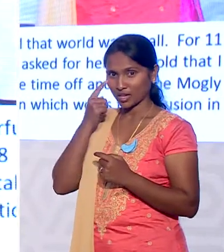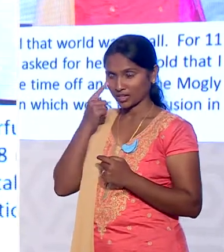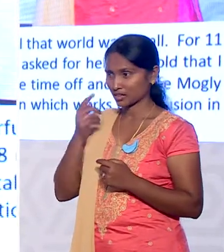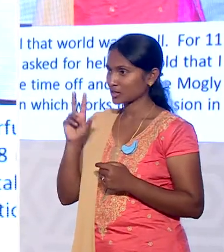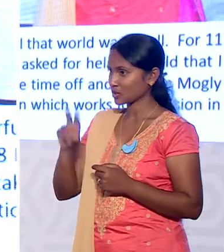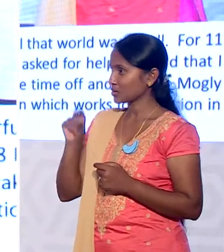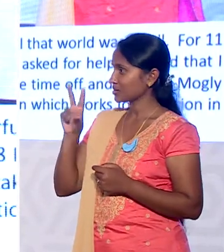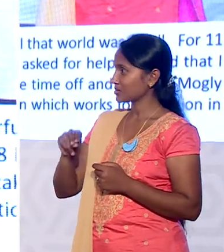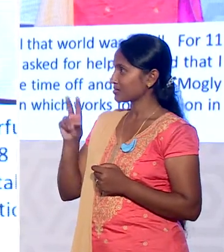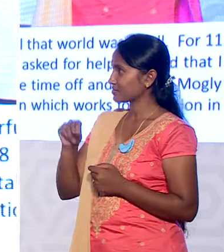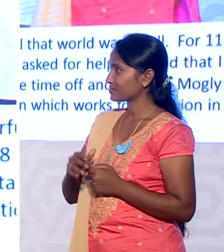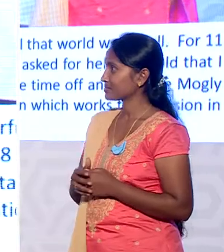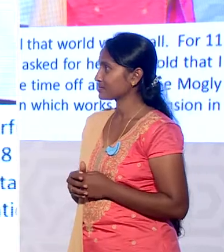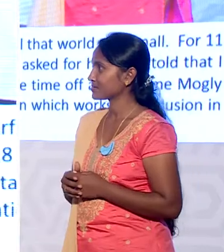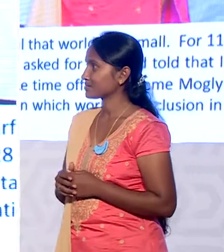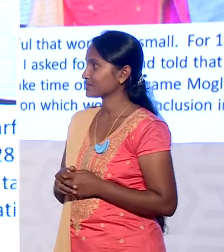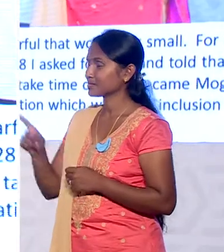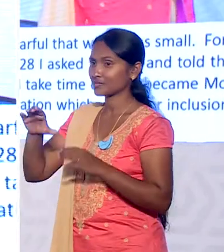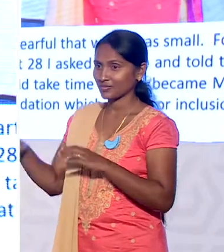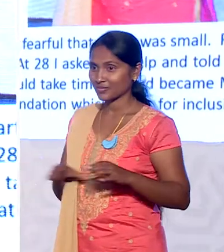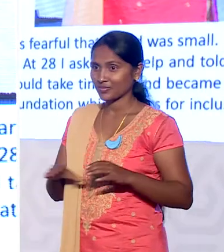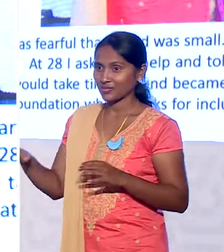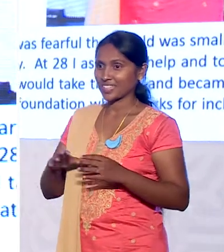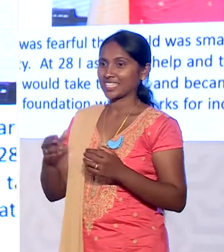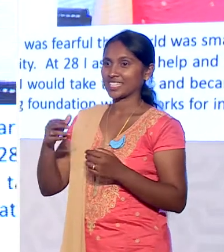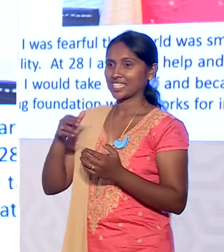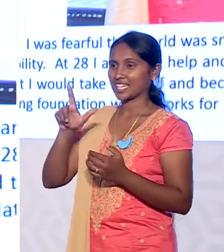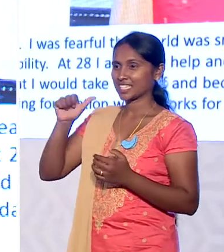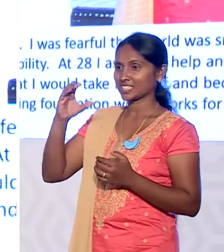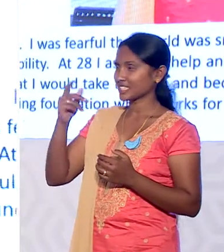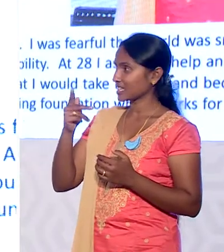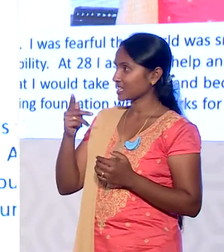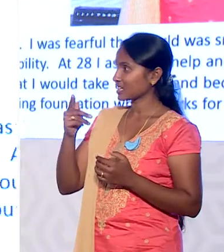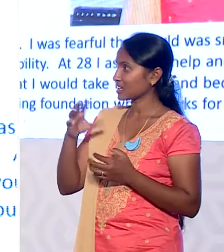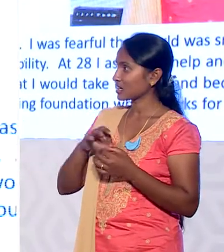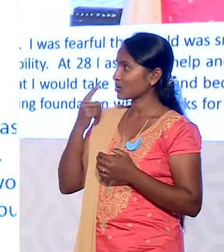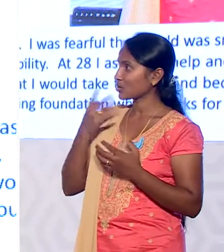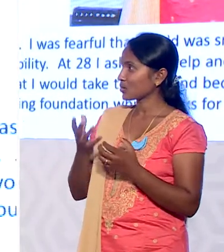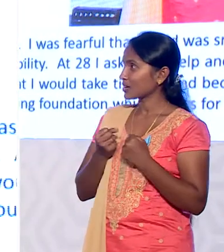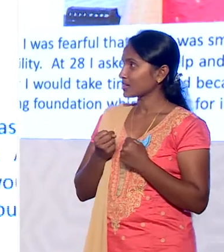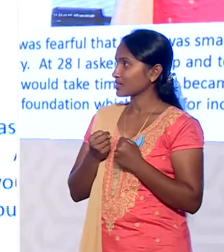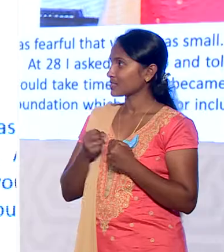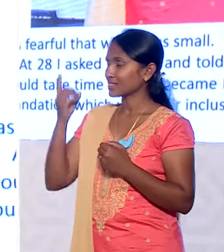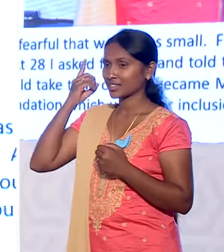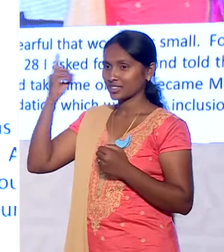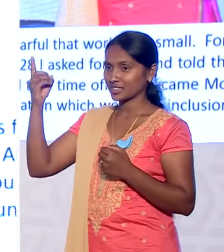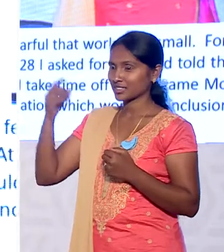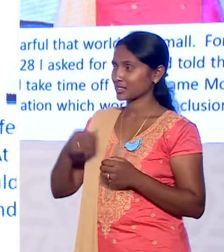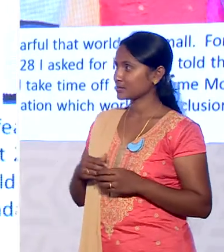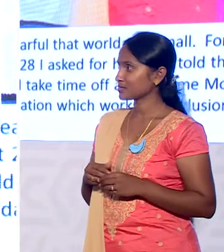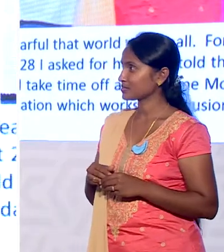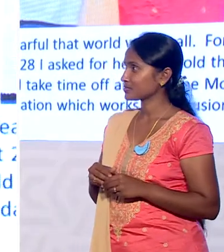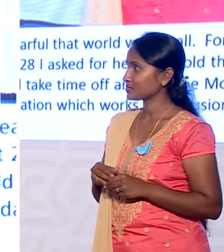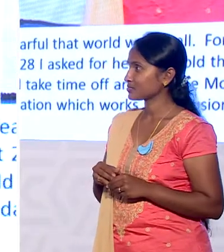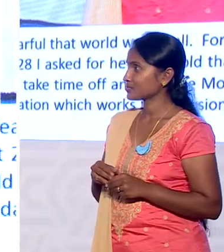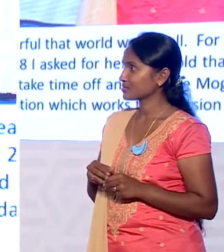Do you know what I learned? Is that actually my lack of sight was my greatest secret weapon. Who gets to have the dreams come true that I had? And you know